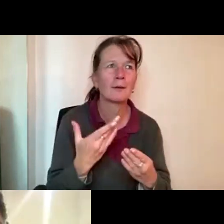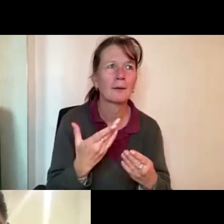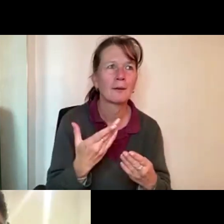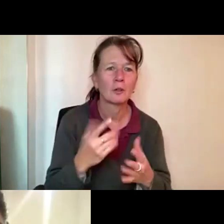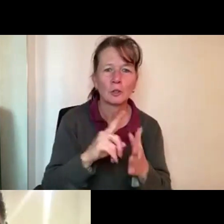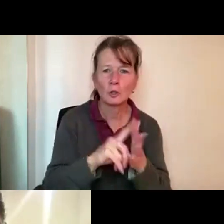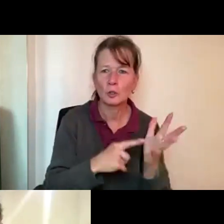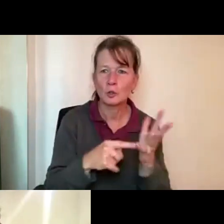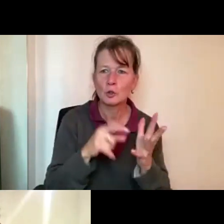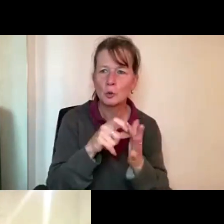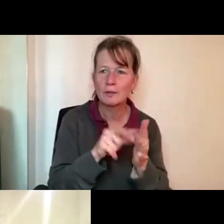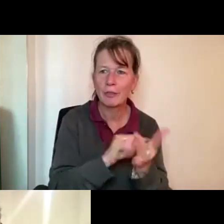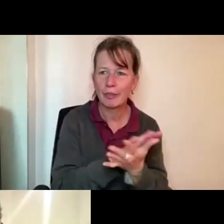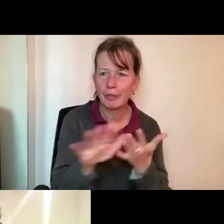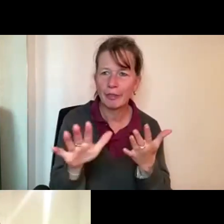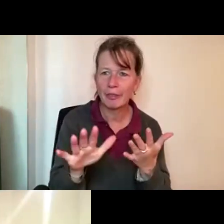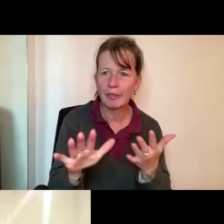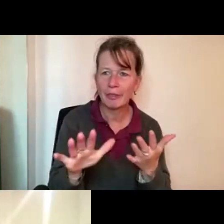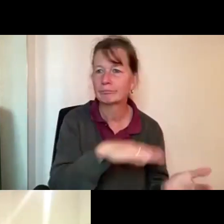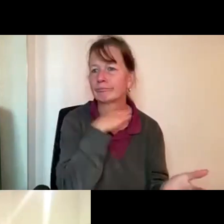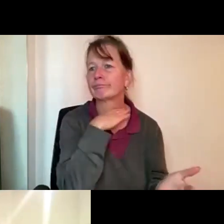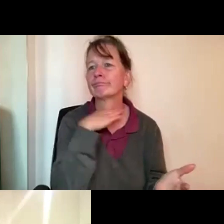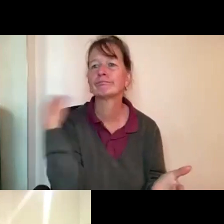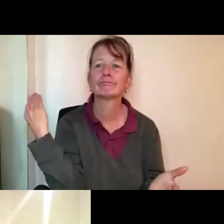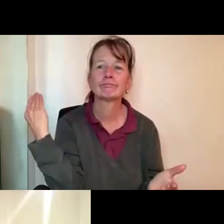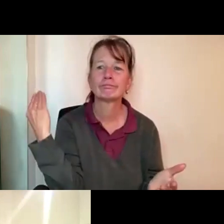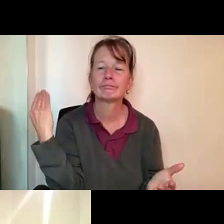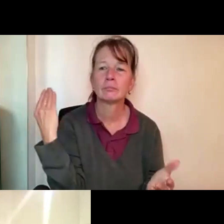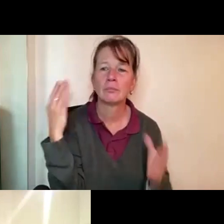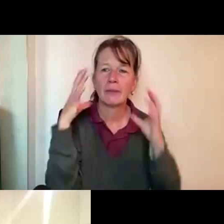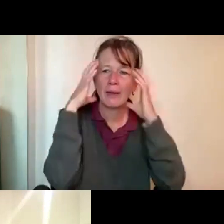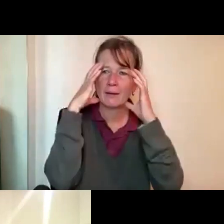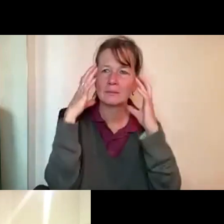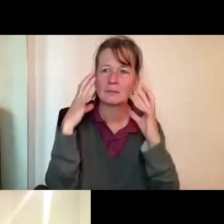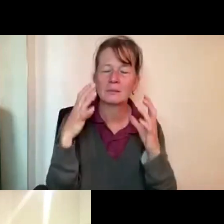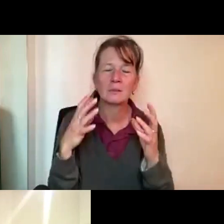Judith decapitating the head of Holofernes, and